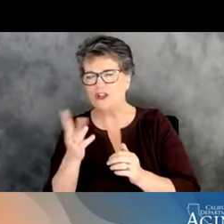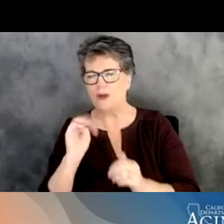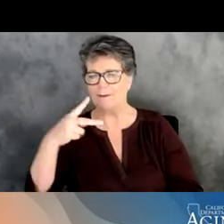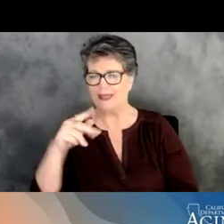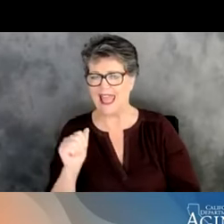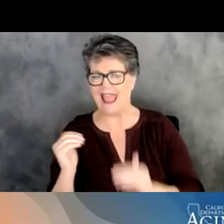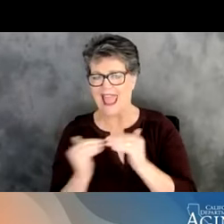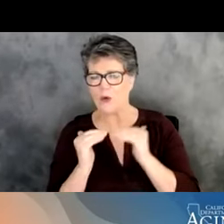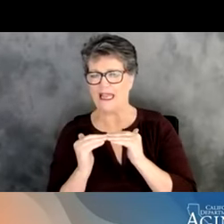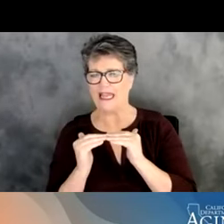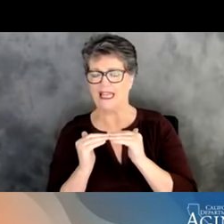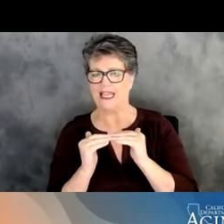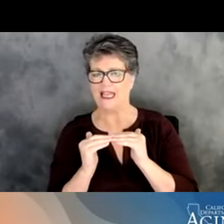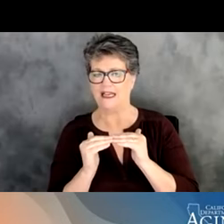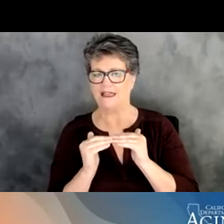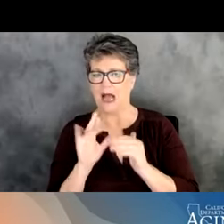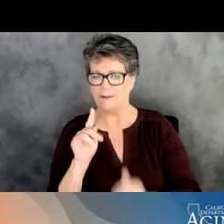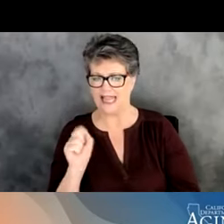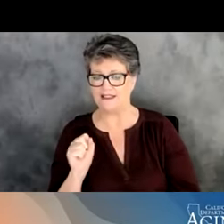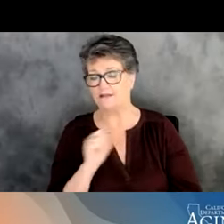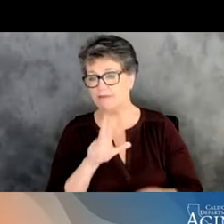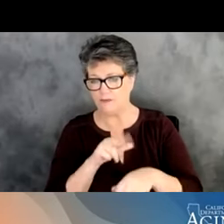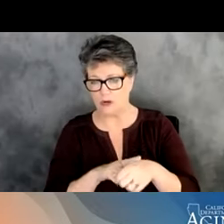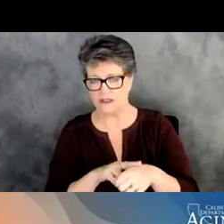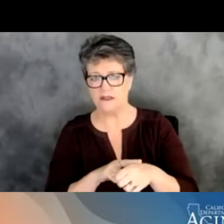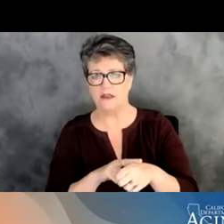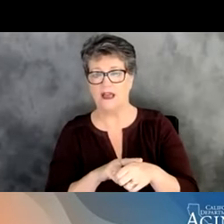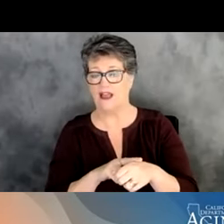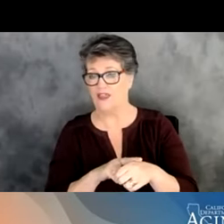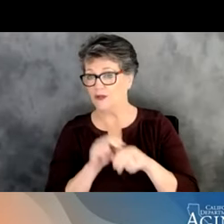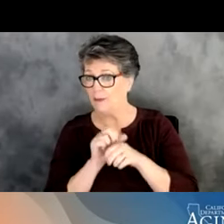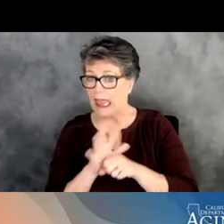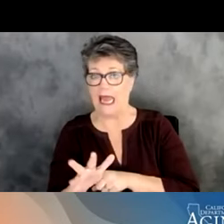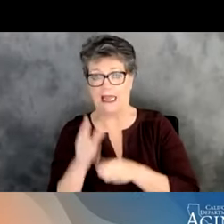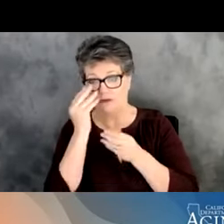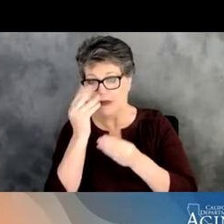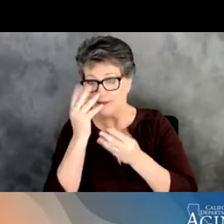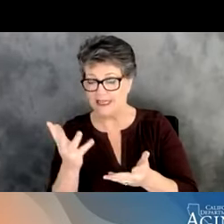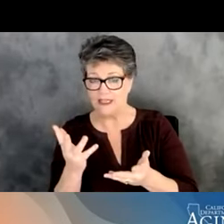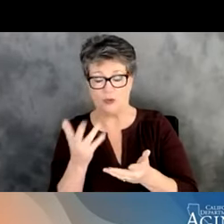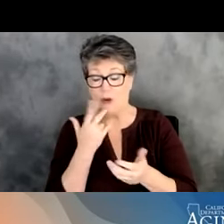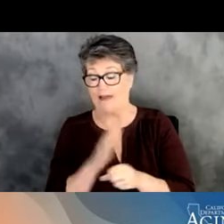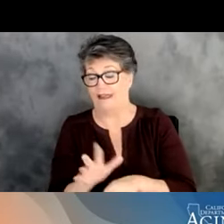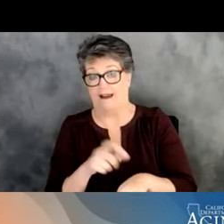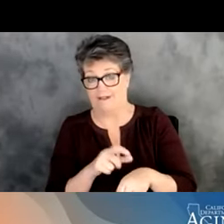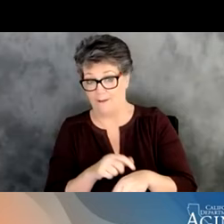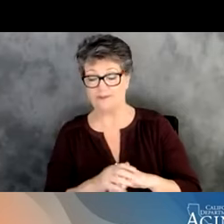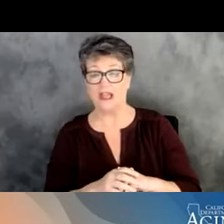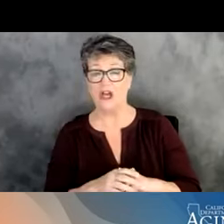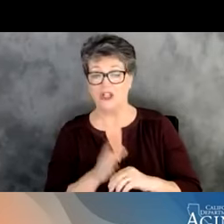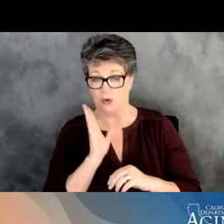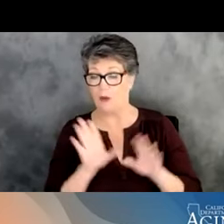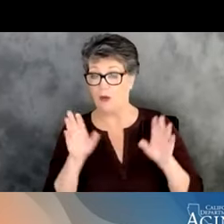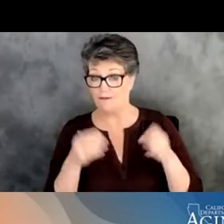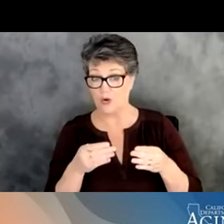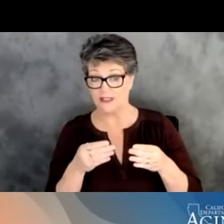equity related updates. Of course, there's plenty to update you on, and we don't have nearly enough time. So I'm going to focus